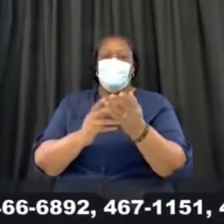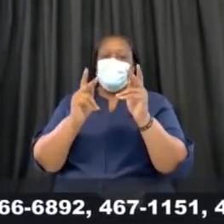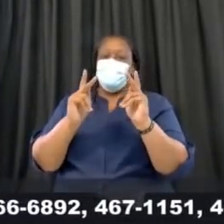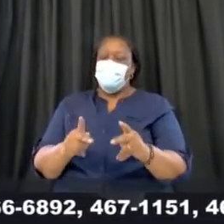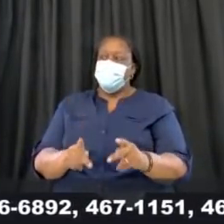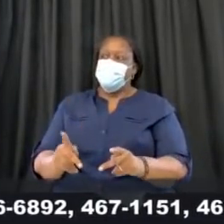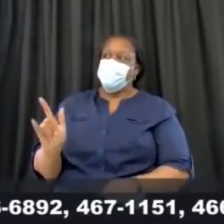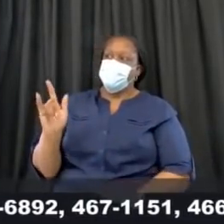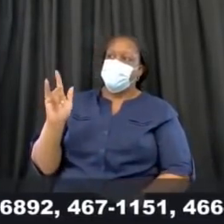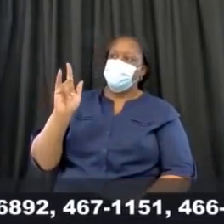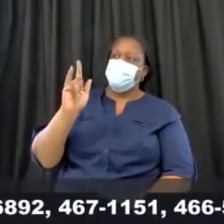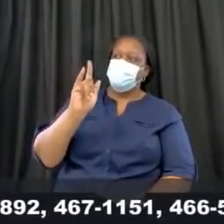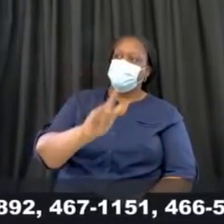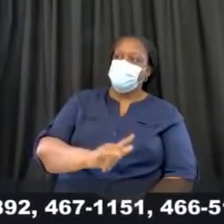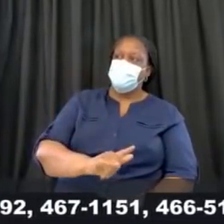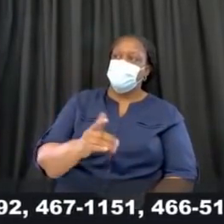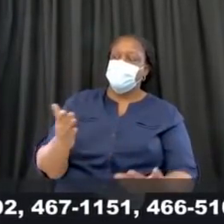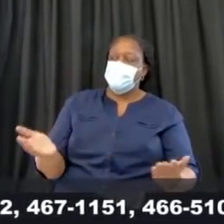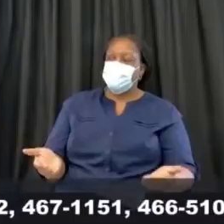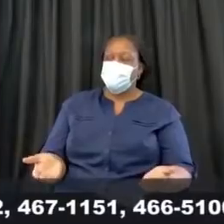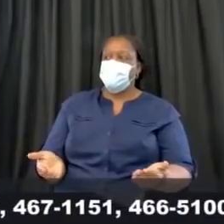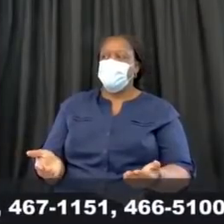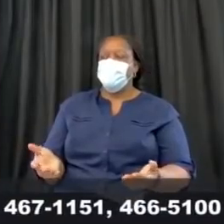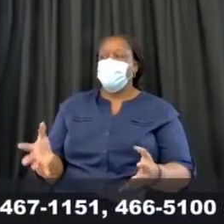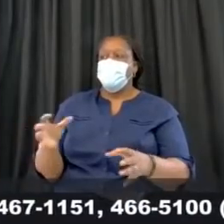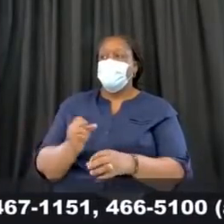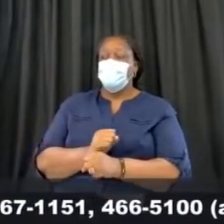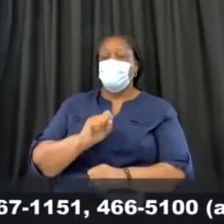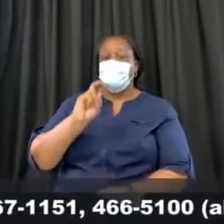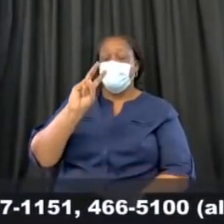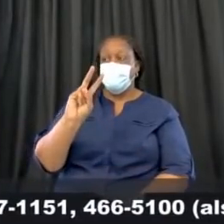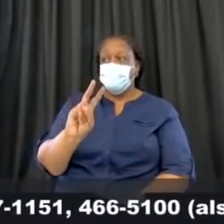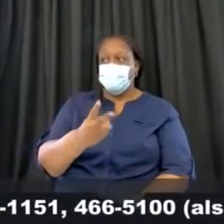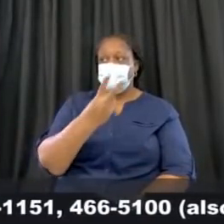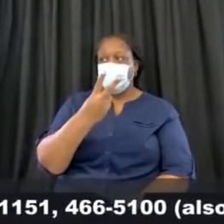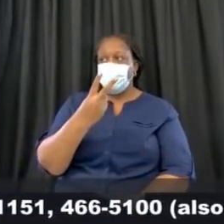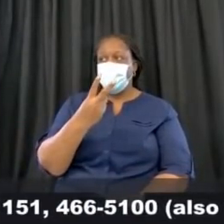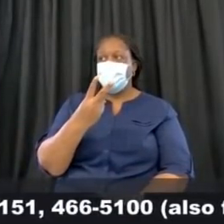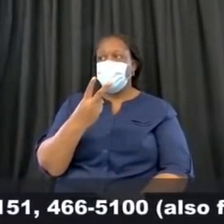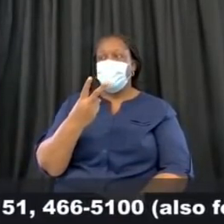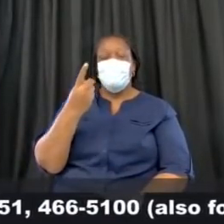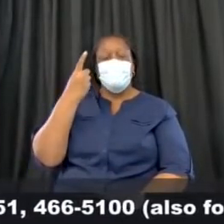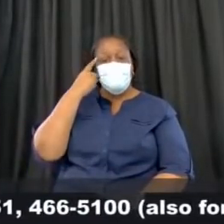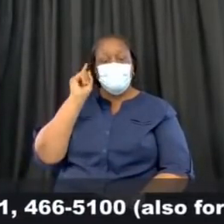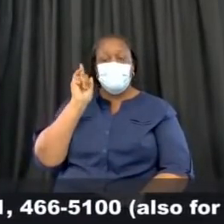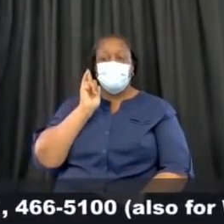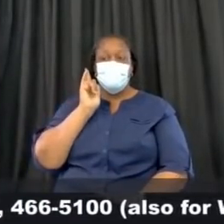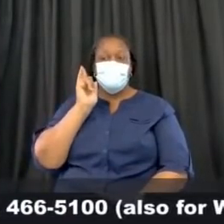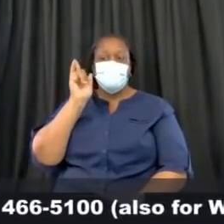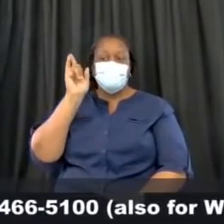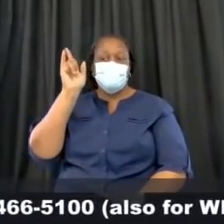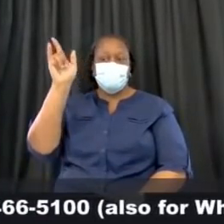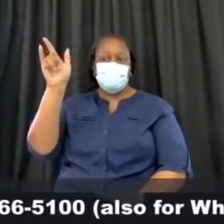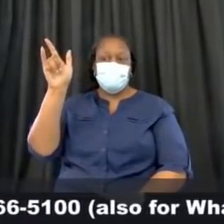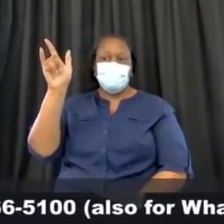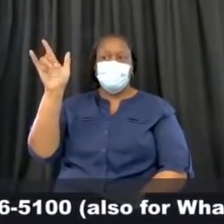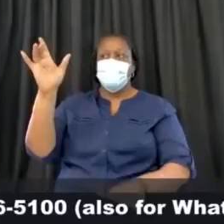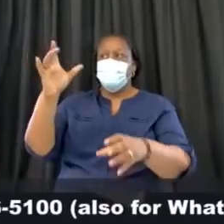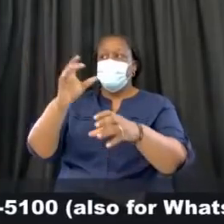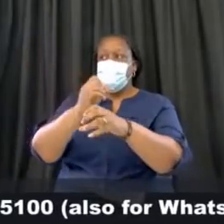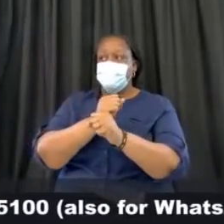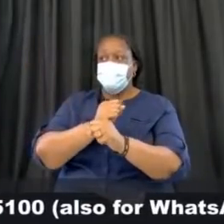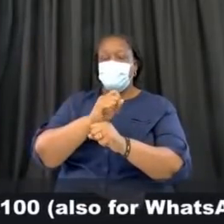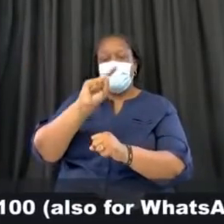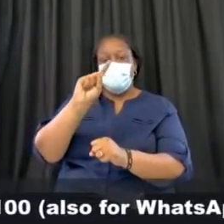dose of the Pfizer-BioNTech vaccine because they traveled to the United States, Europe, and